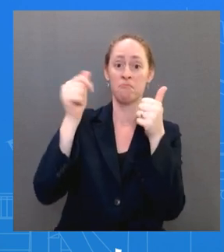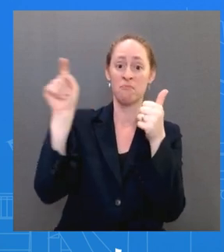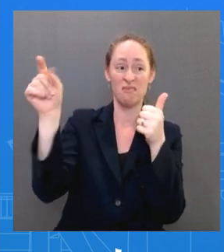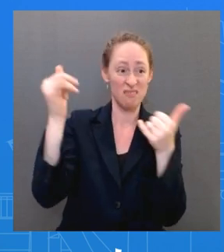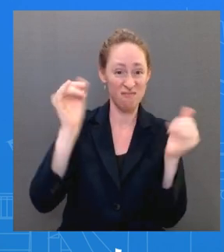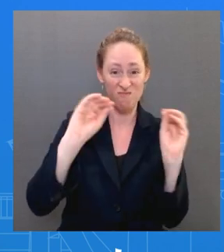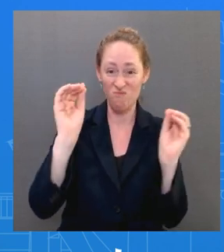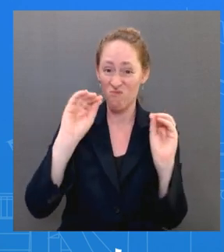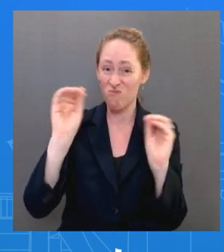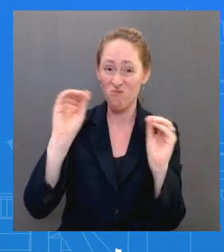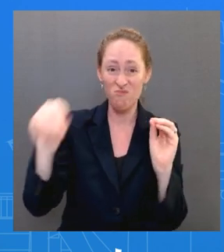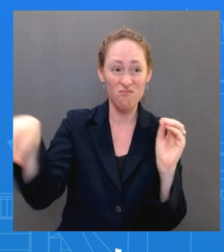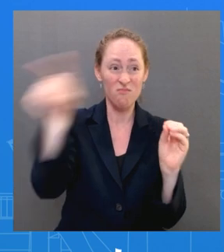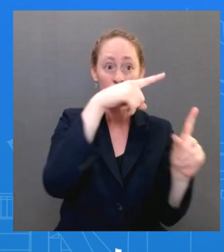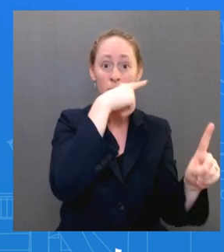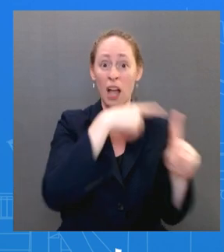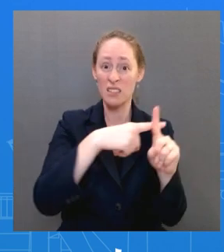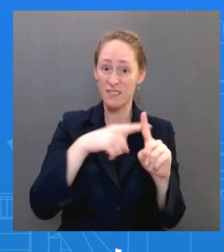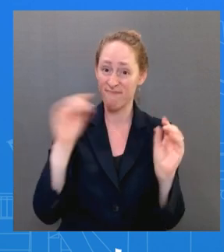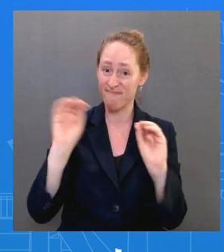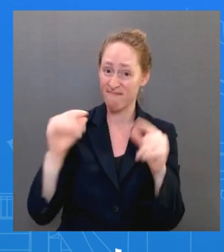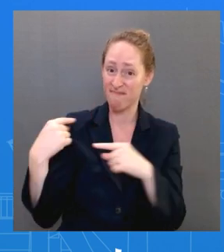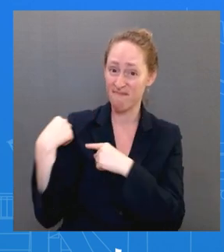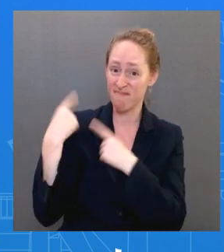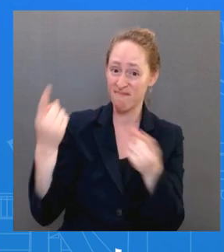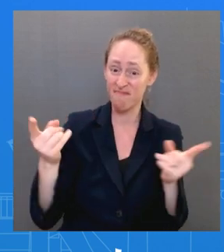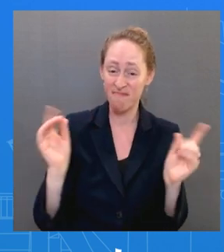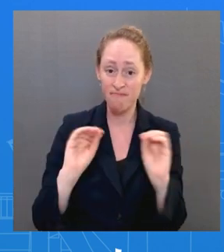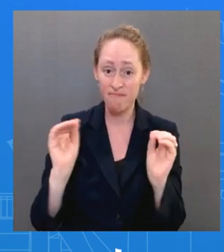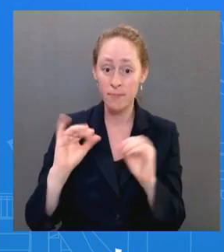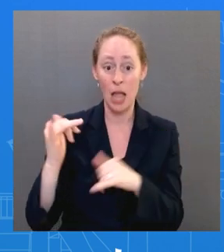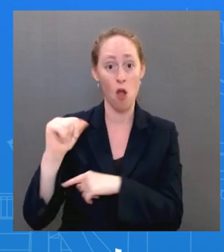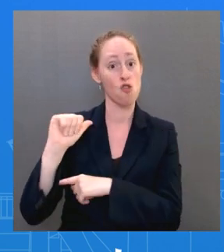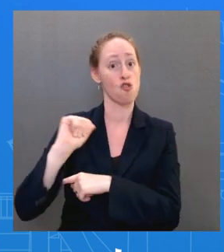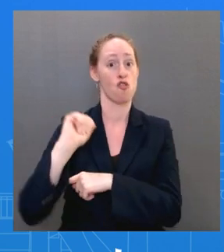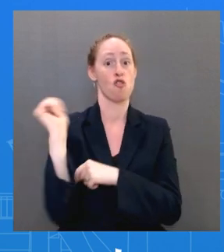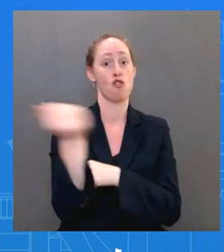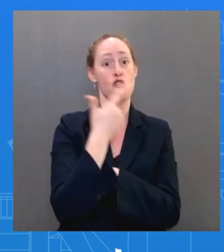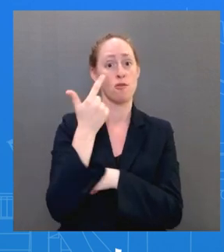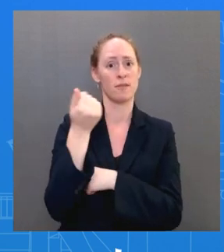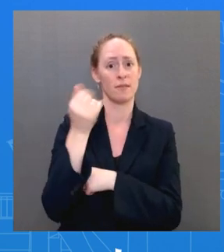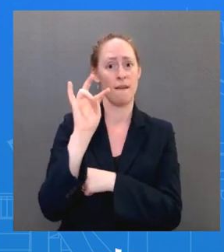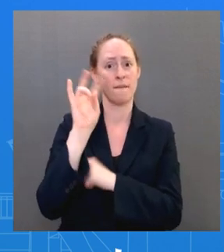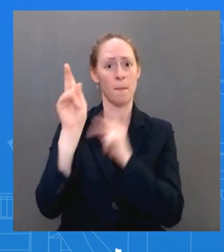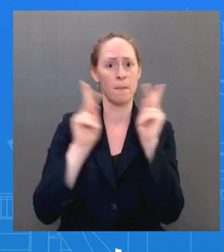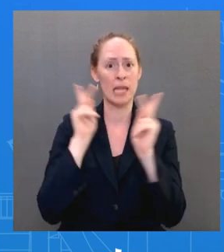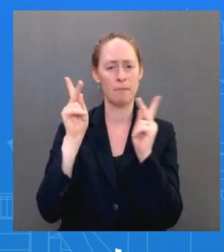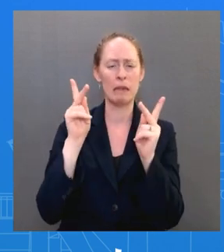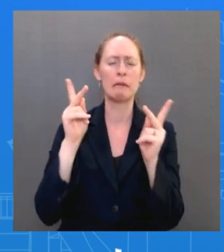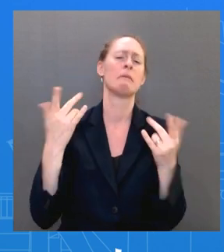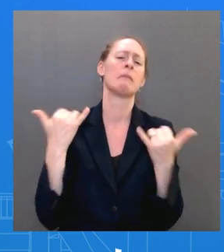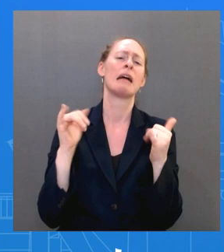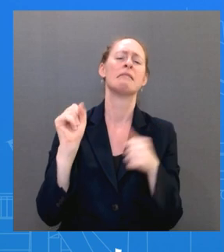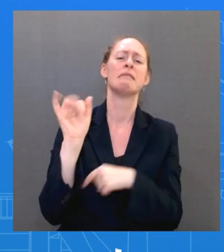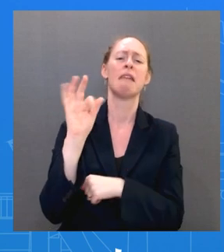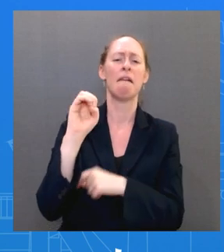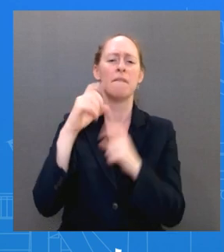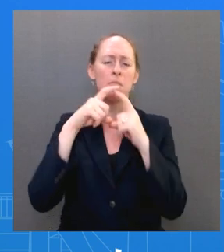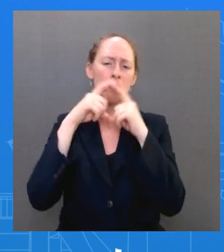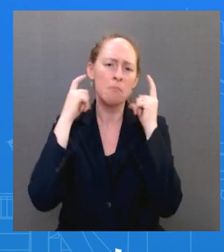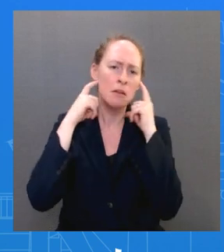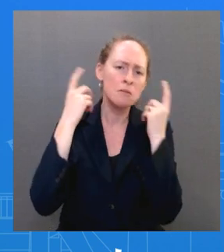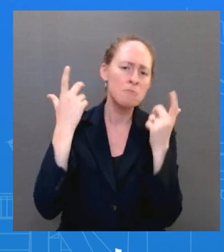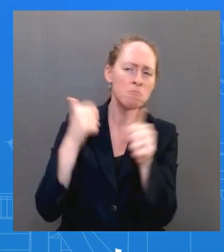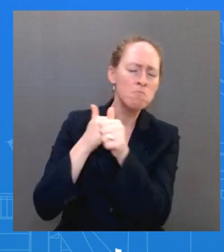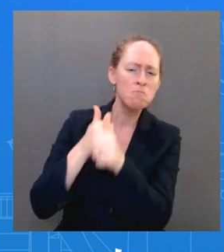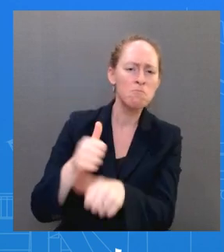wearing masks around other people per CDC guidelines. No members of the press have been identified